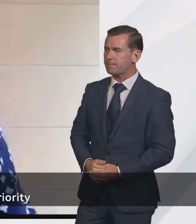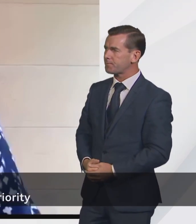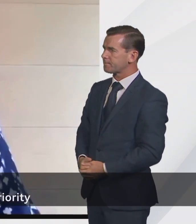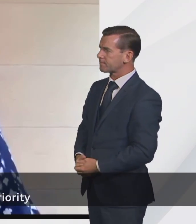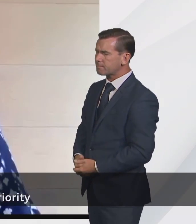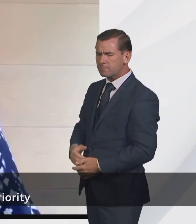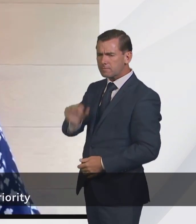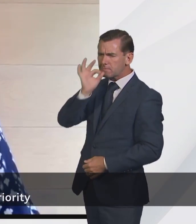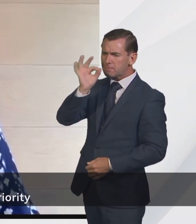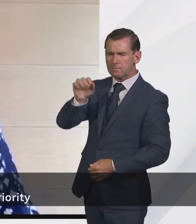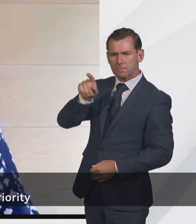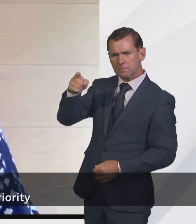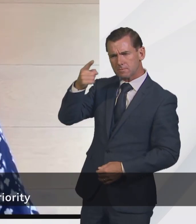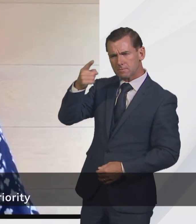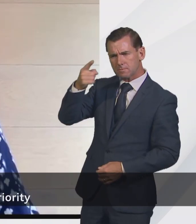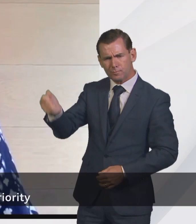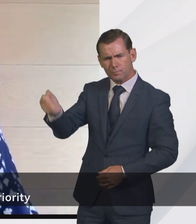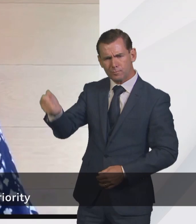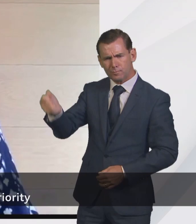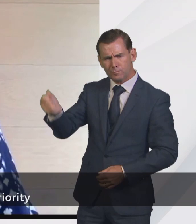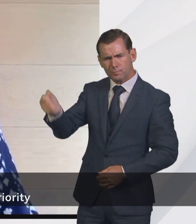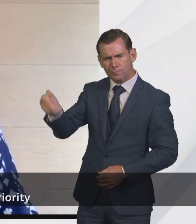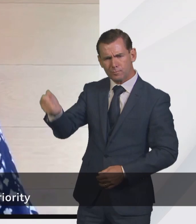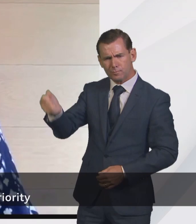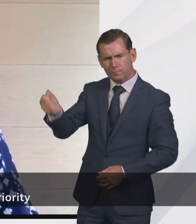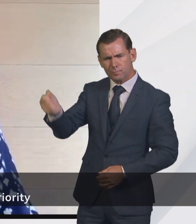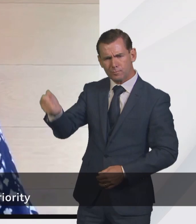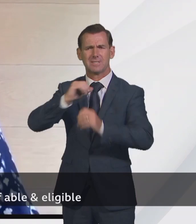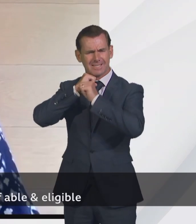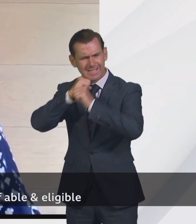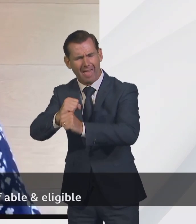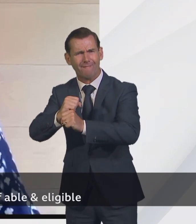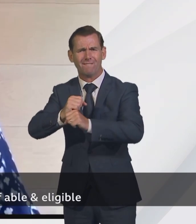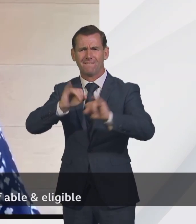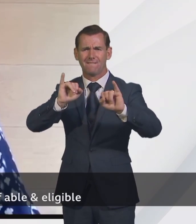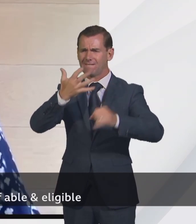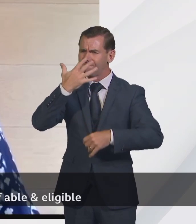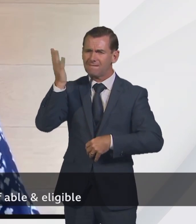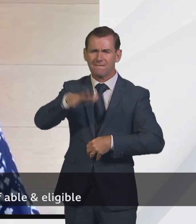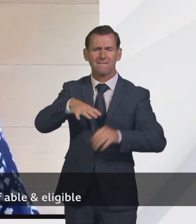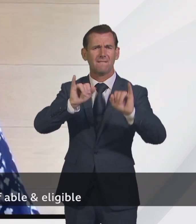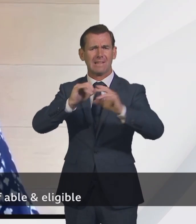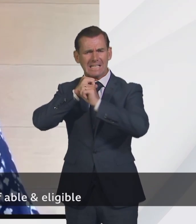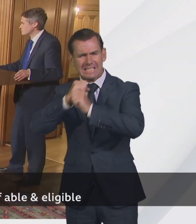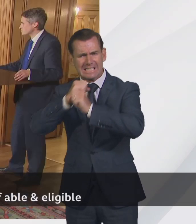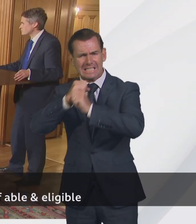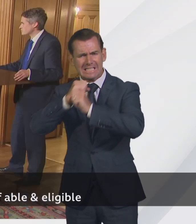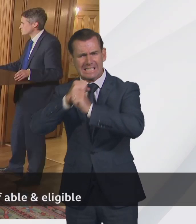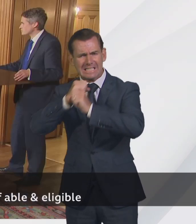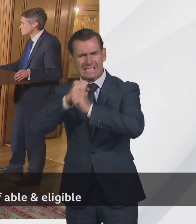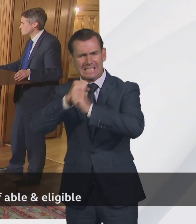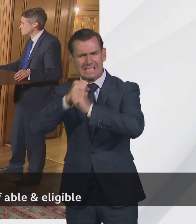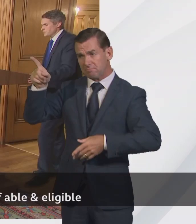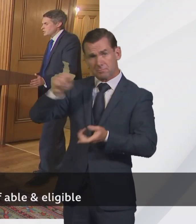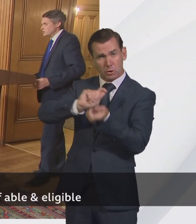the good and the bad. But we mustn't forget that in this nation, we have an incredibly